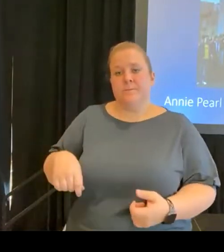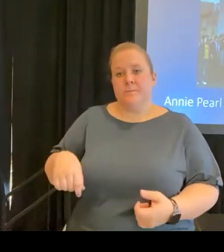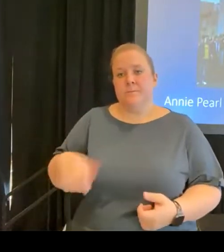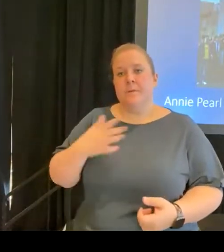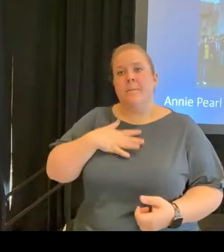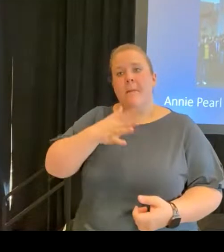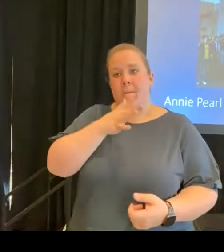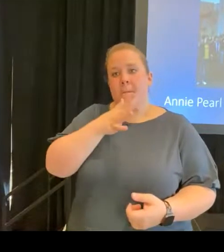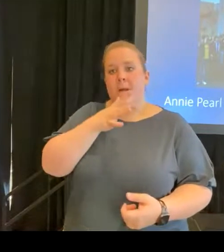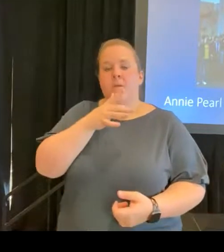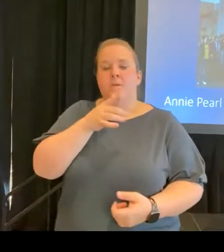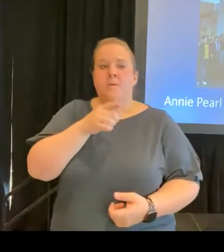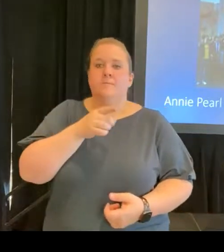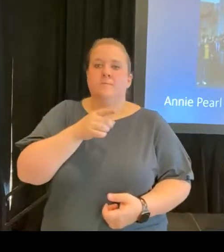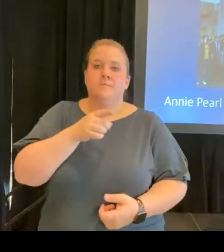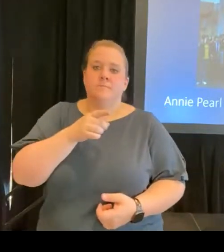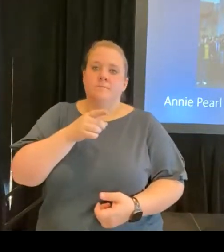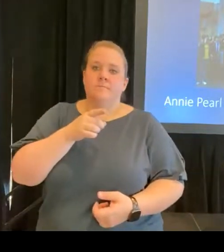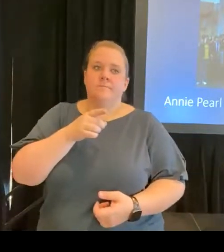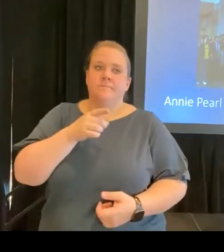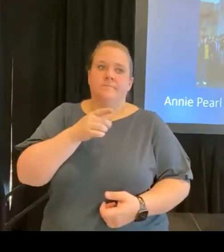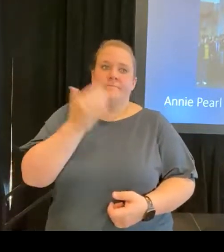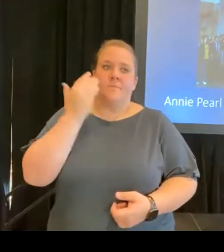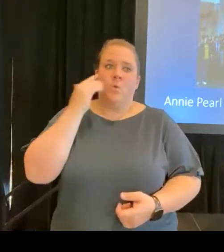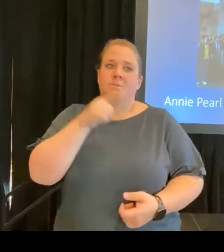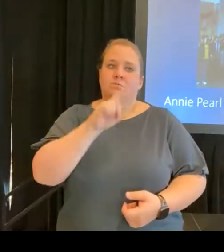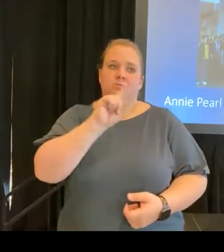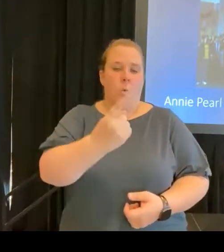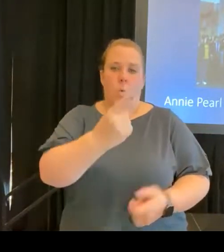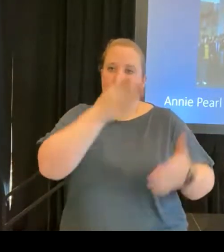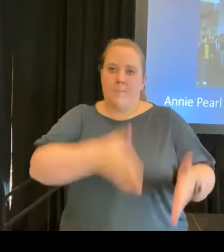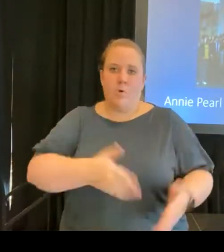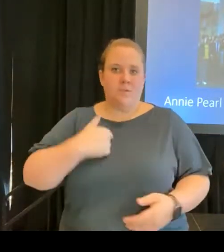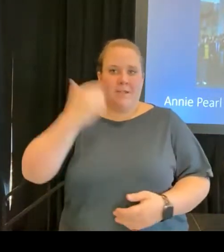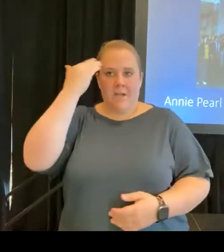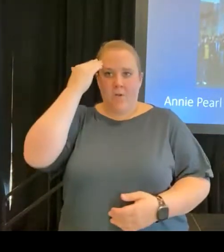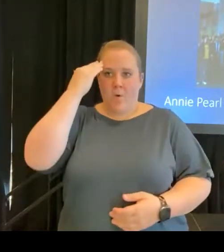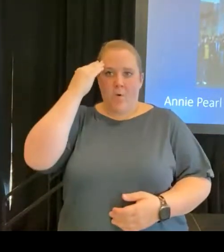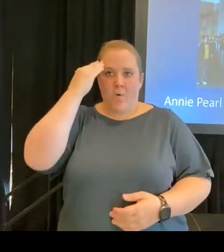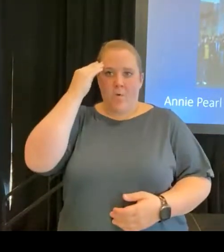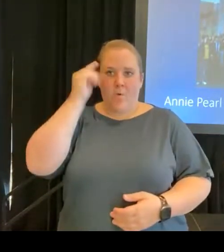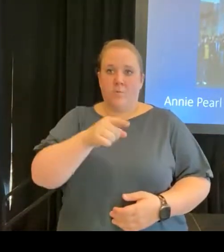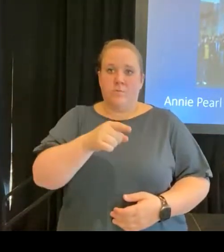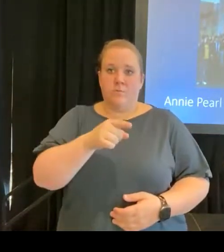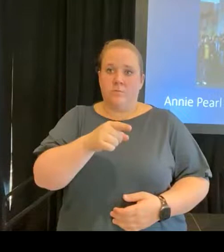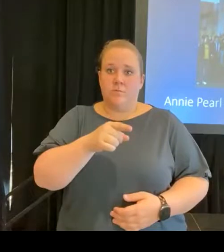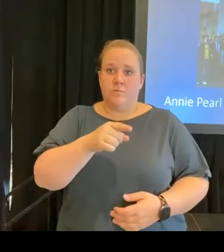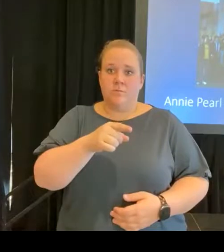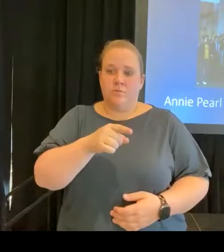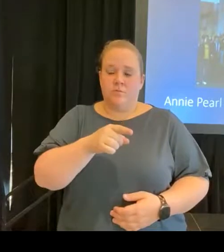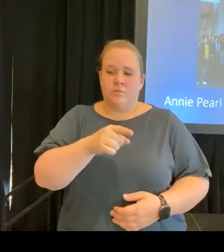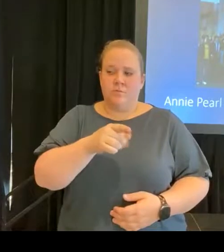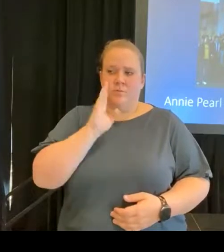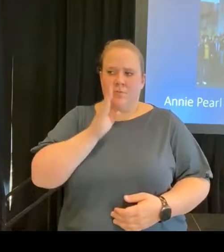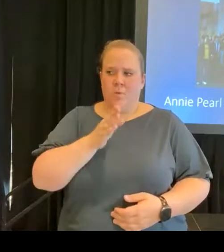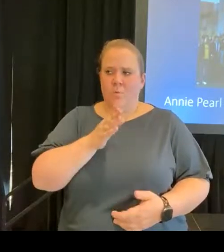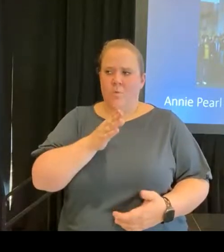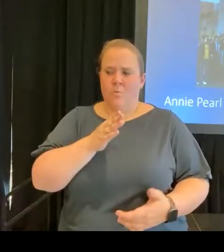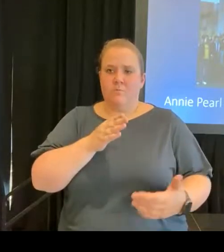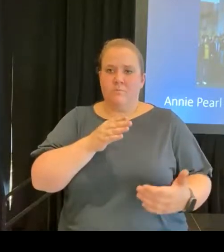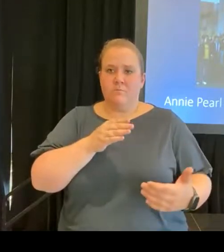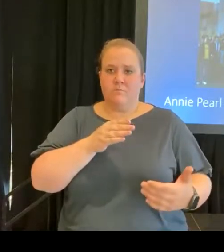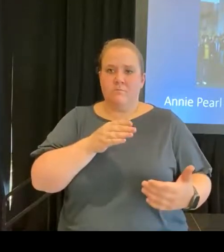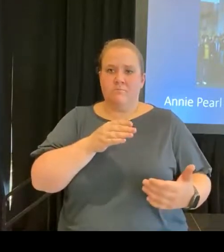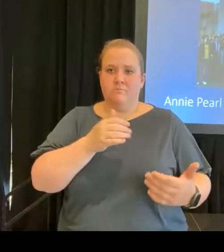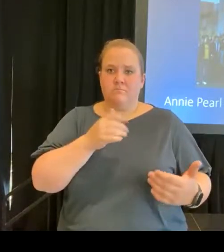My mother was like, I guess, my mother was the only person I knew that she'll have for nothing with you. But she